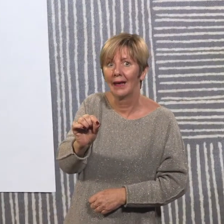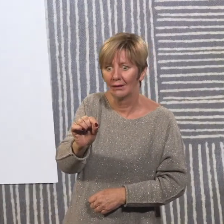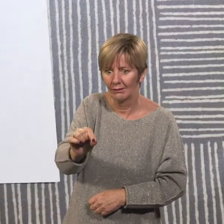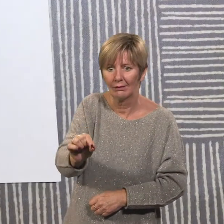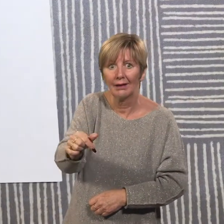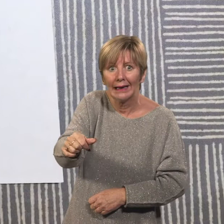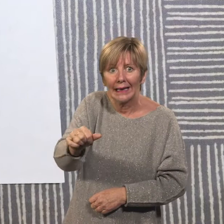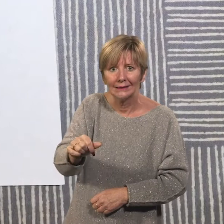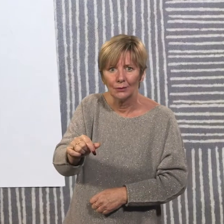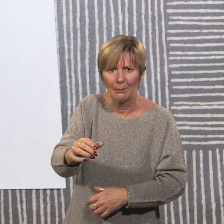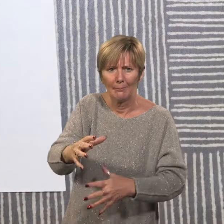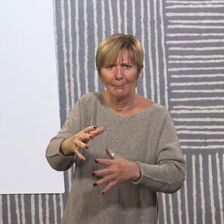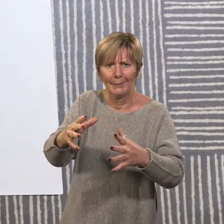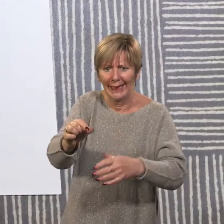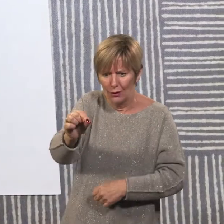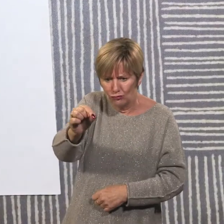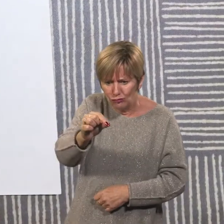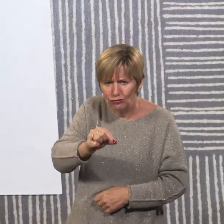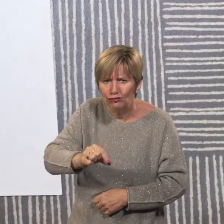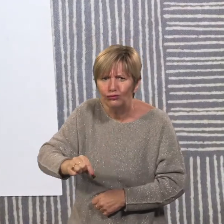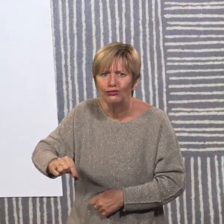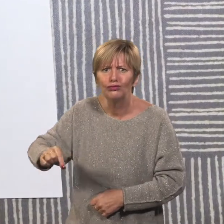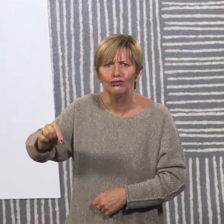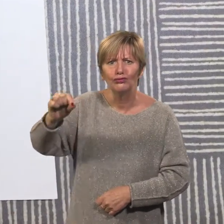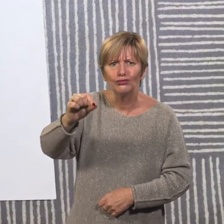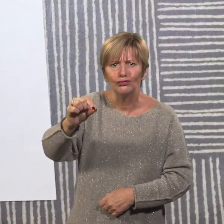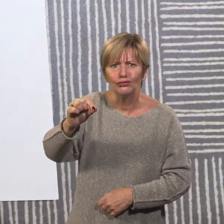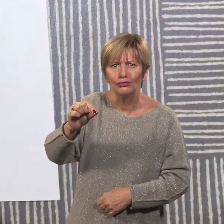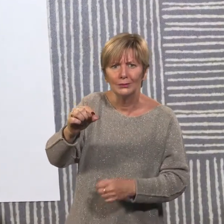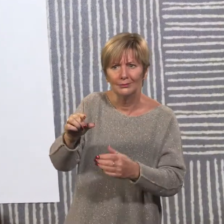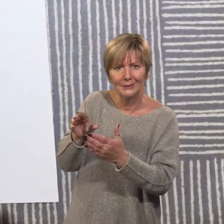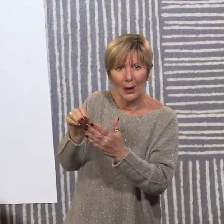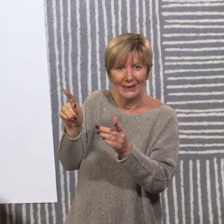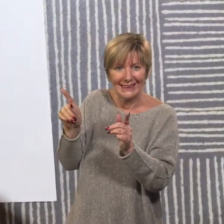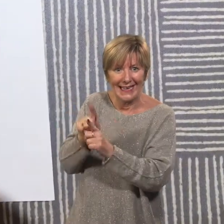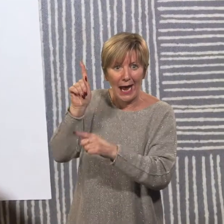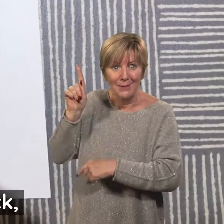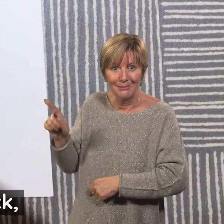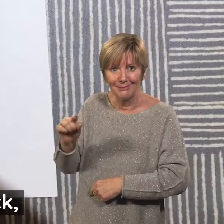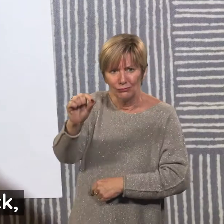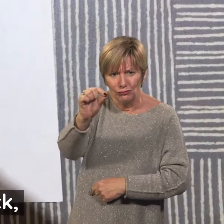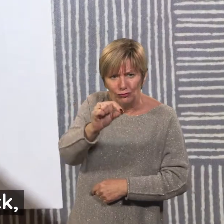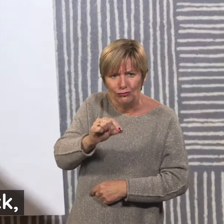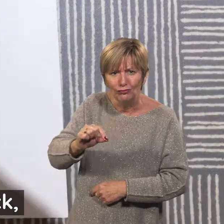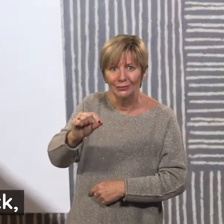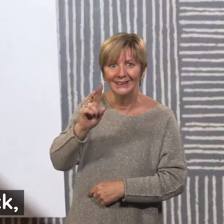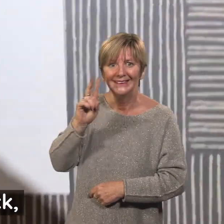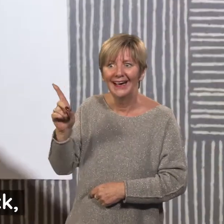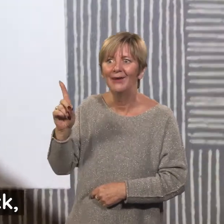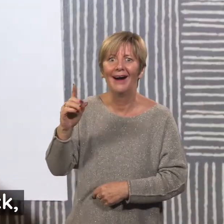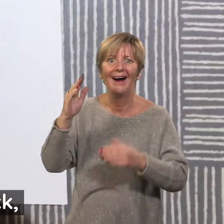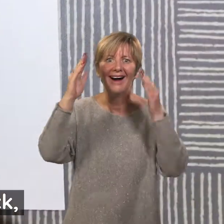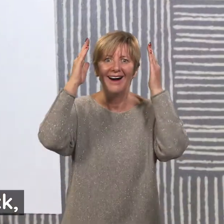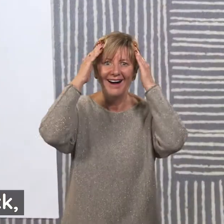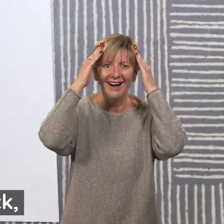Then we're going to draw a larger oval. And as you can see, this is the